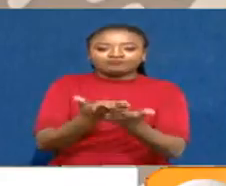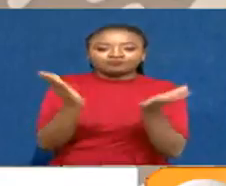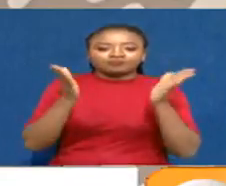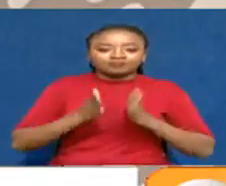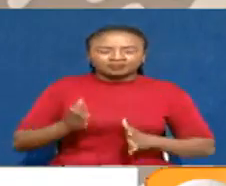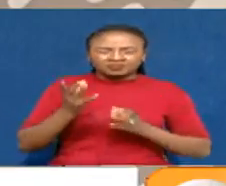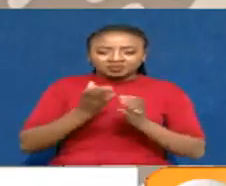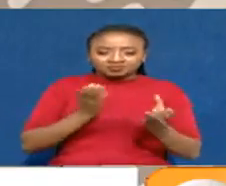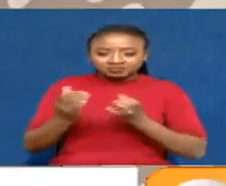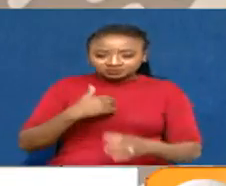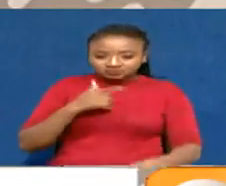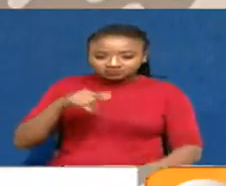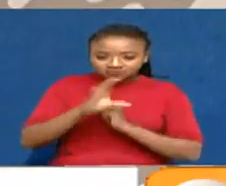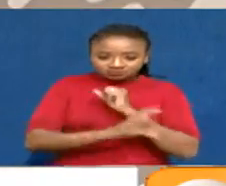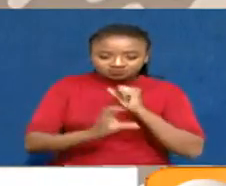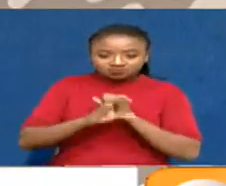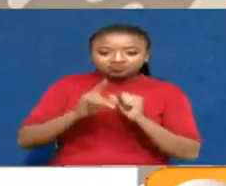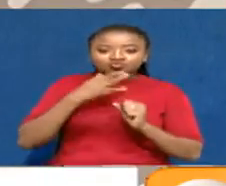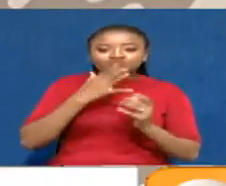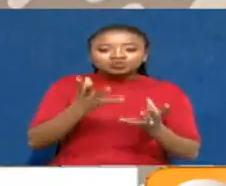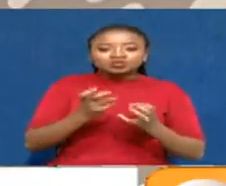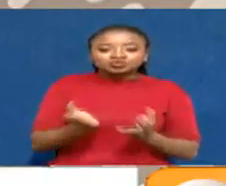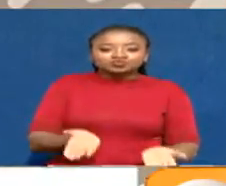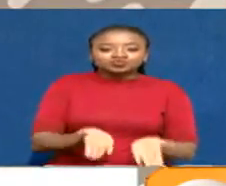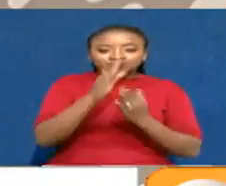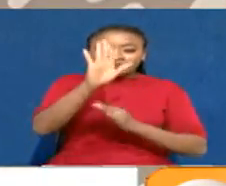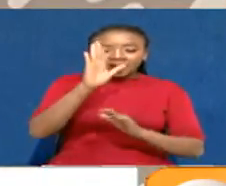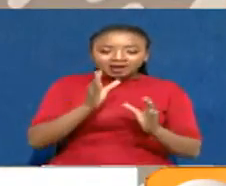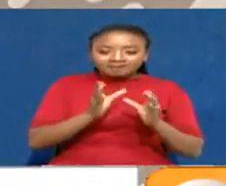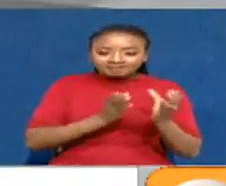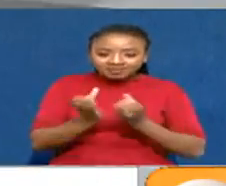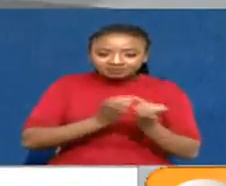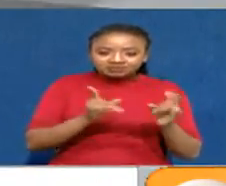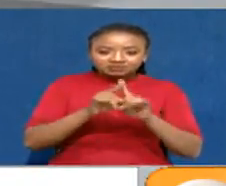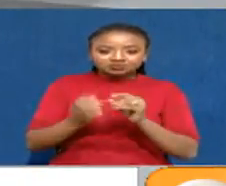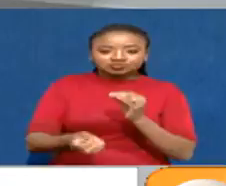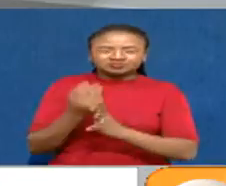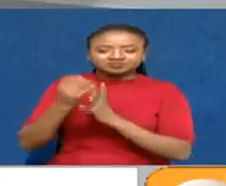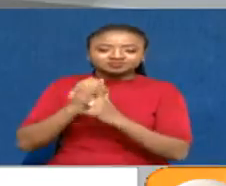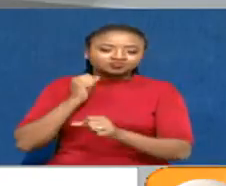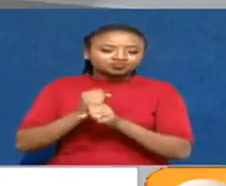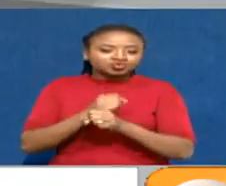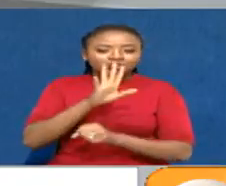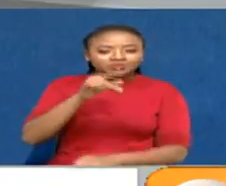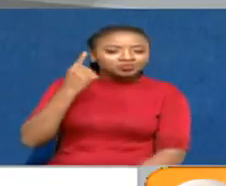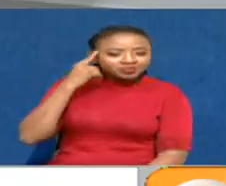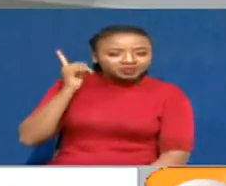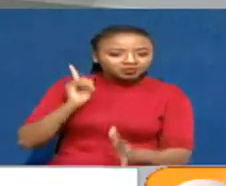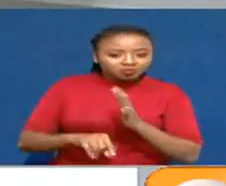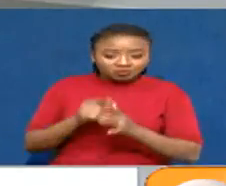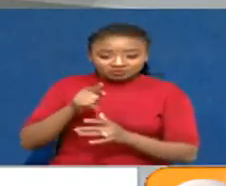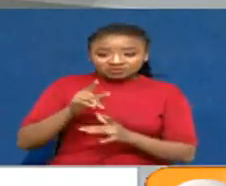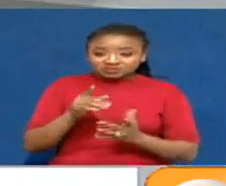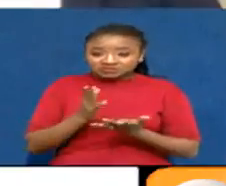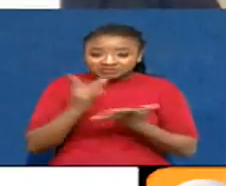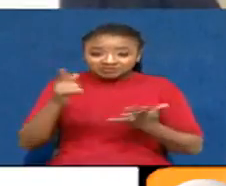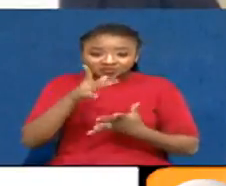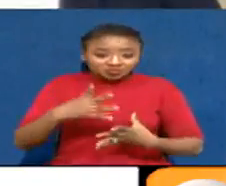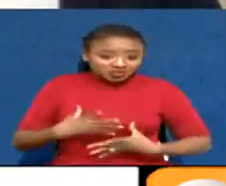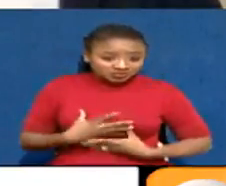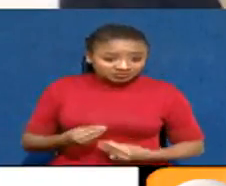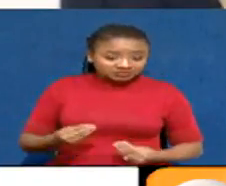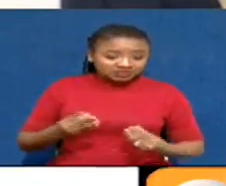in country is to grow their business and to create jobs. Yeah. Ivan, what do you make of that partnership? Is this something you're willing to